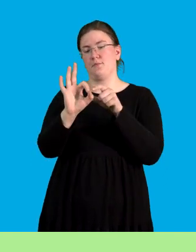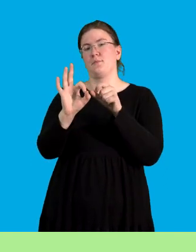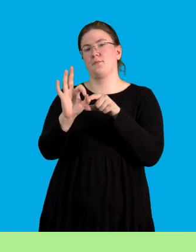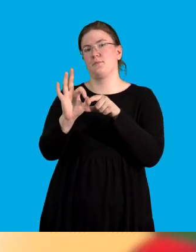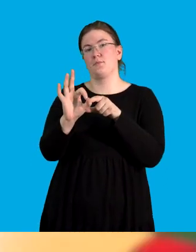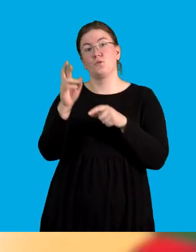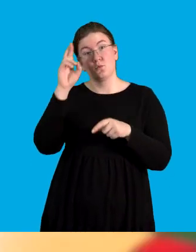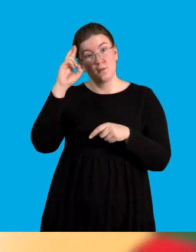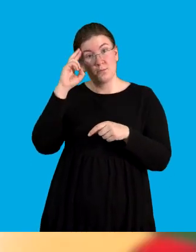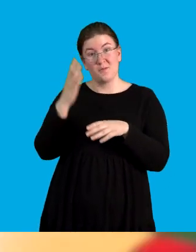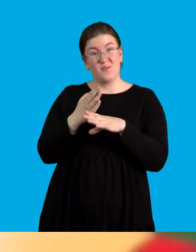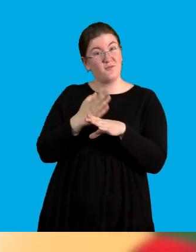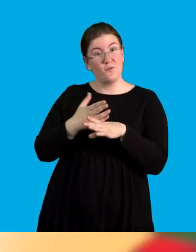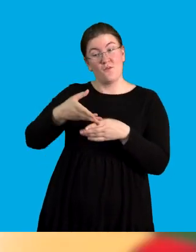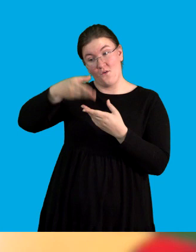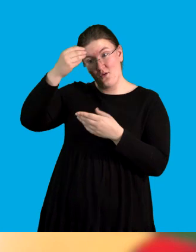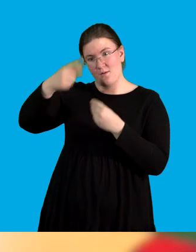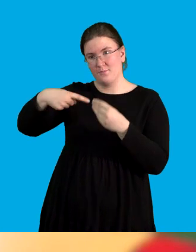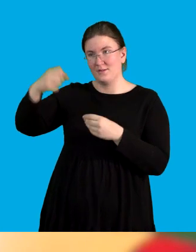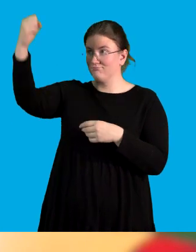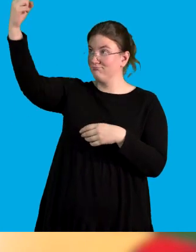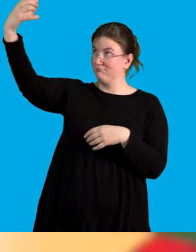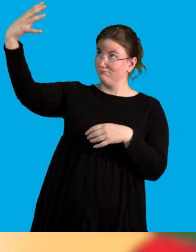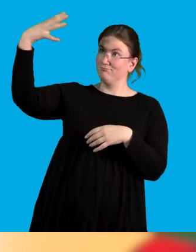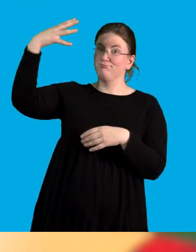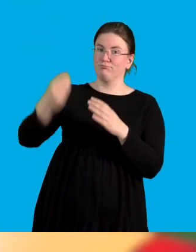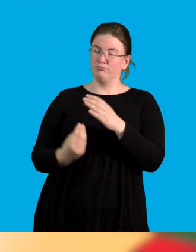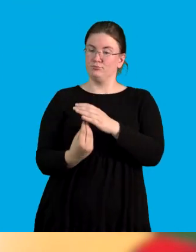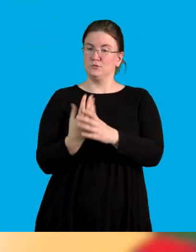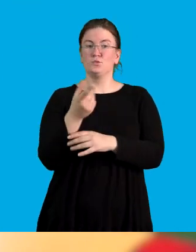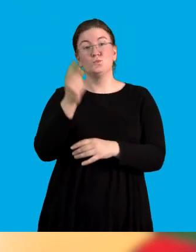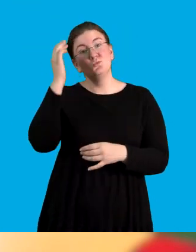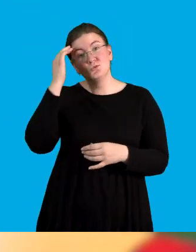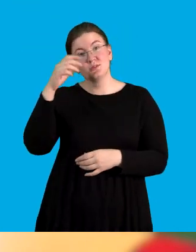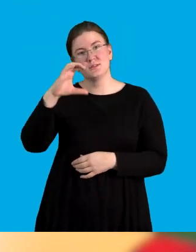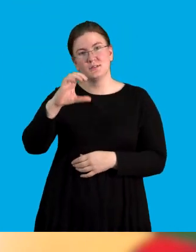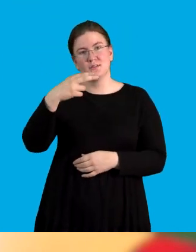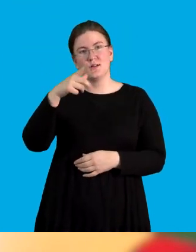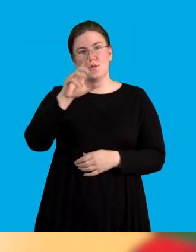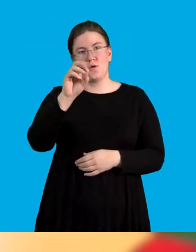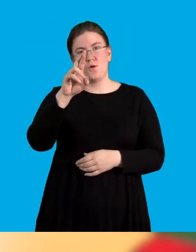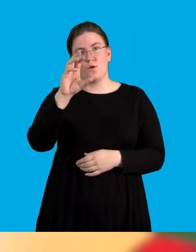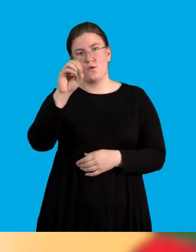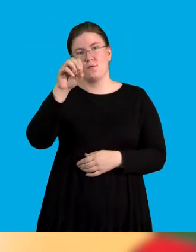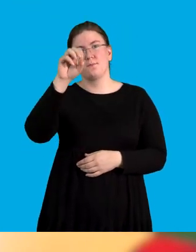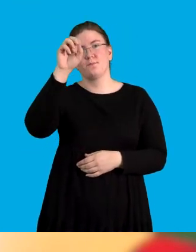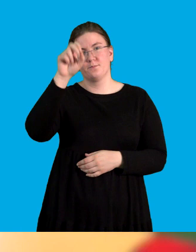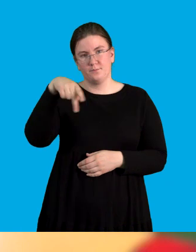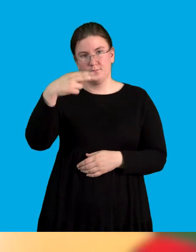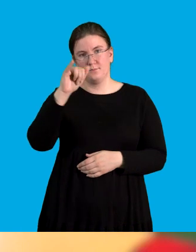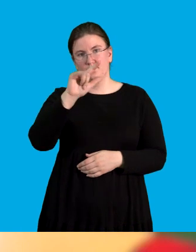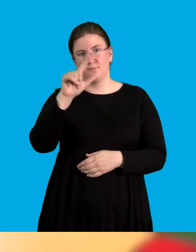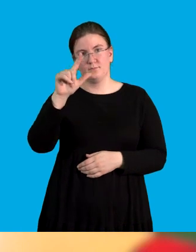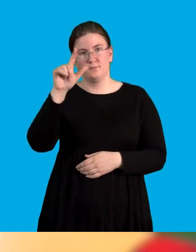remember learning about photosynthesis, you should know what chlorophyll is. Chlorophyll is a green pigment that